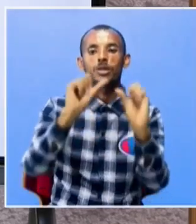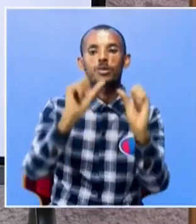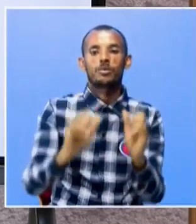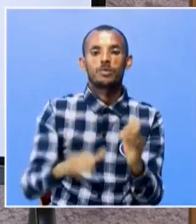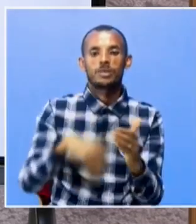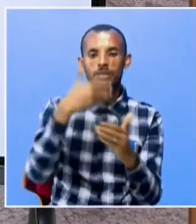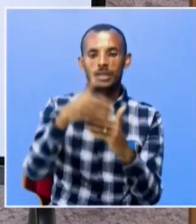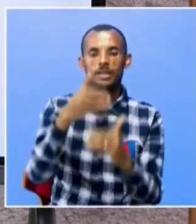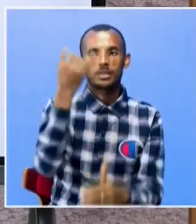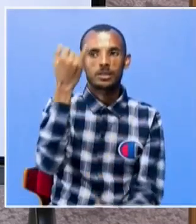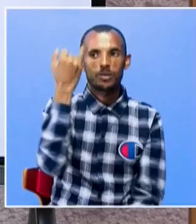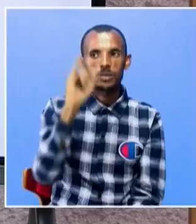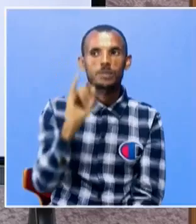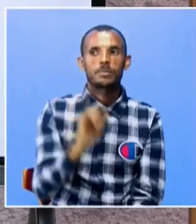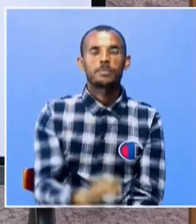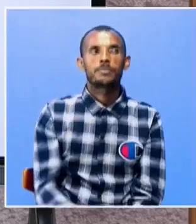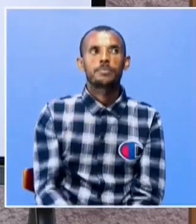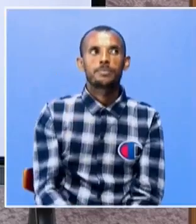concept.